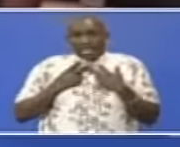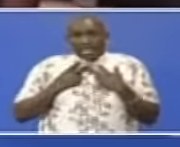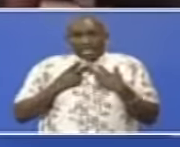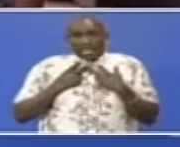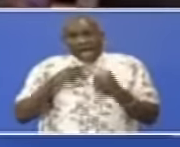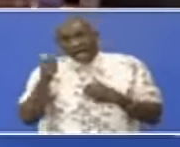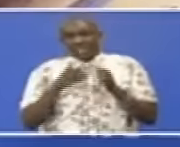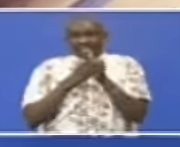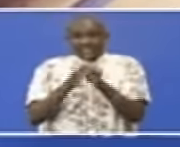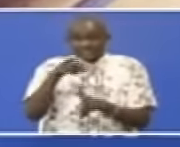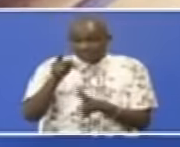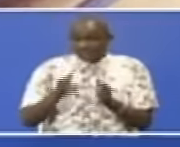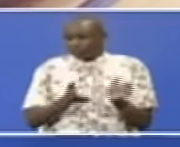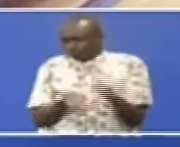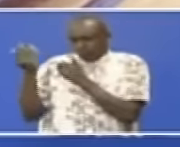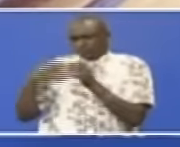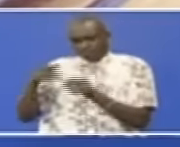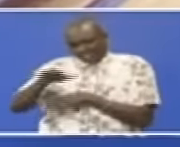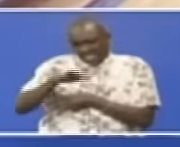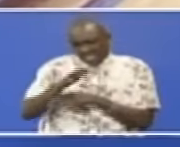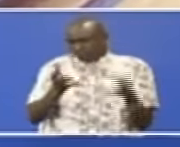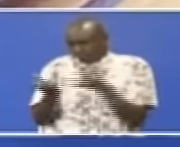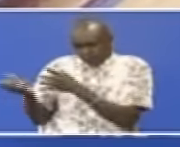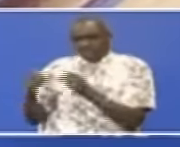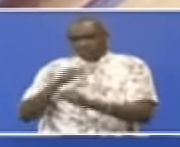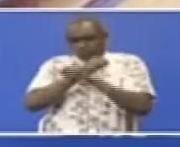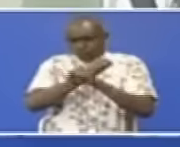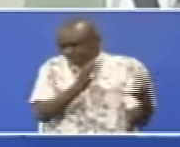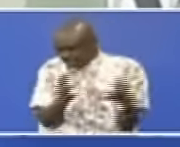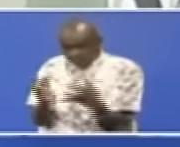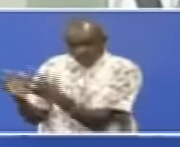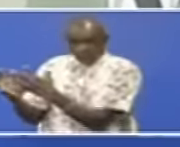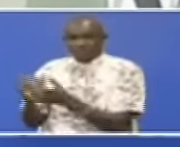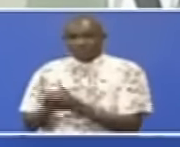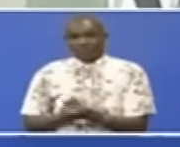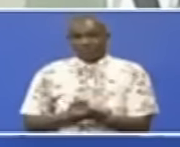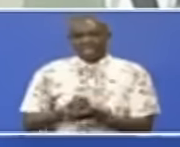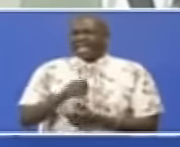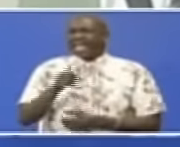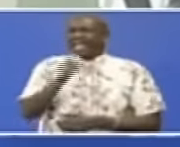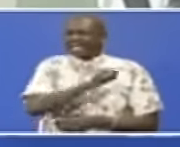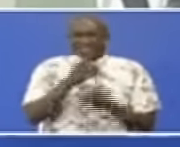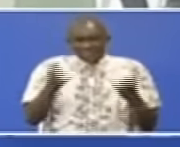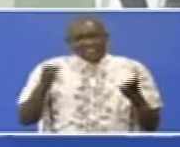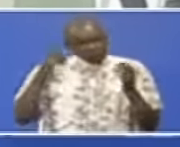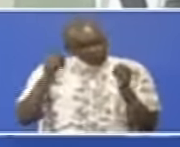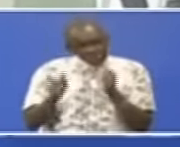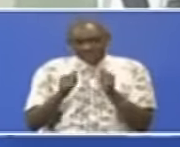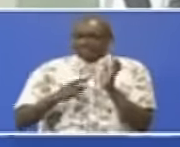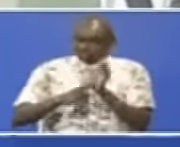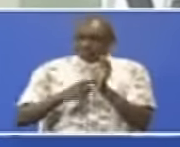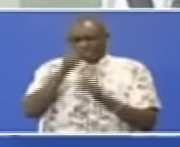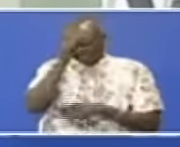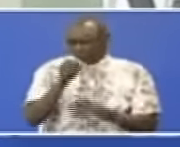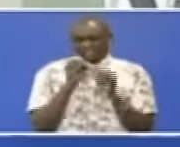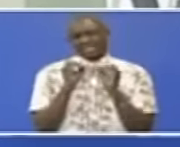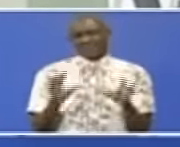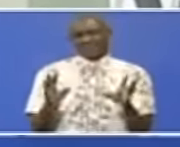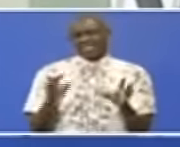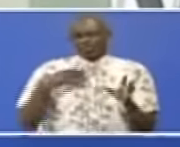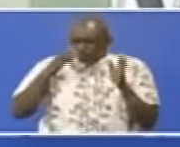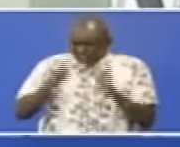some leaders were taken away from the scene by their guards. Anything that shows disrespect to